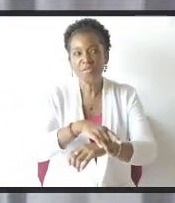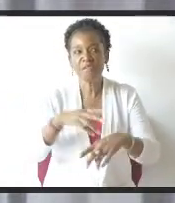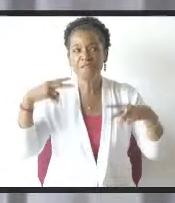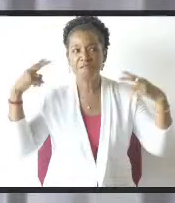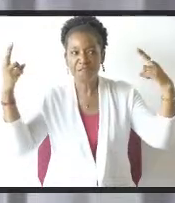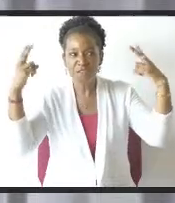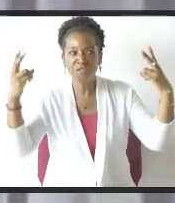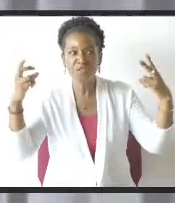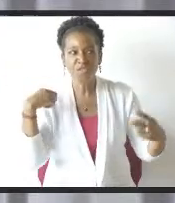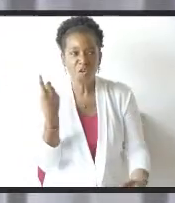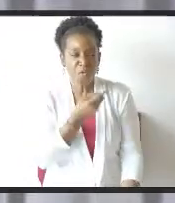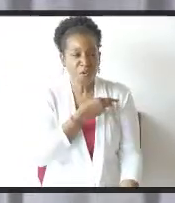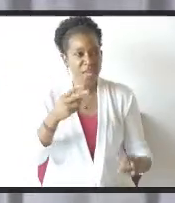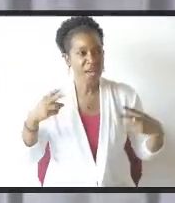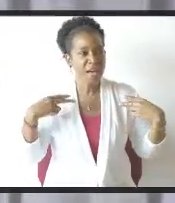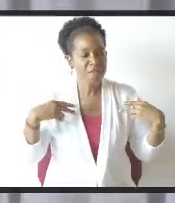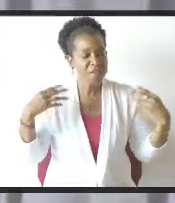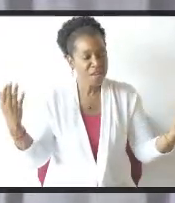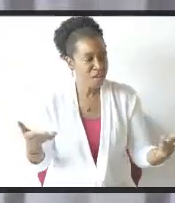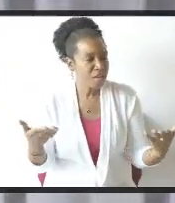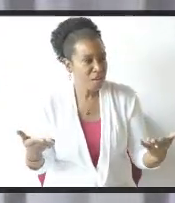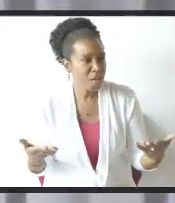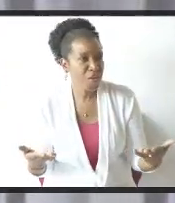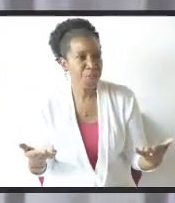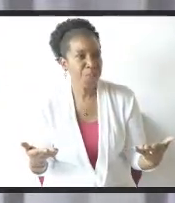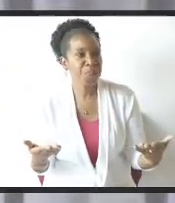triumphant child of God,